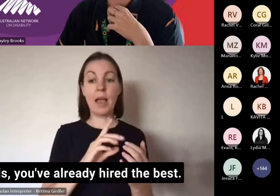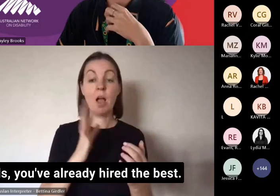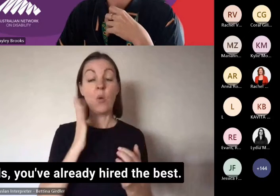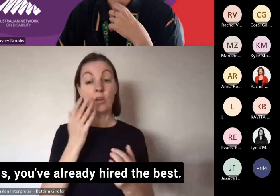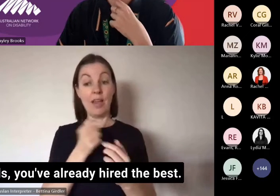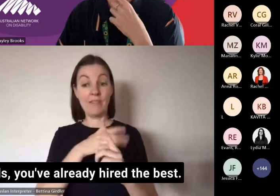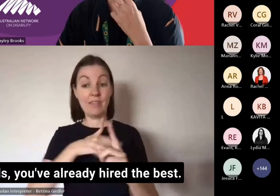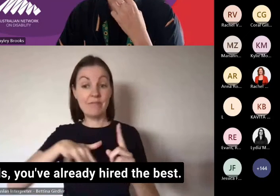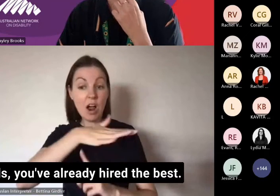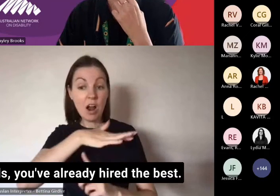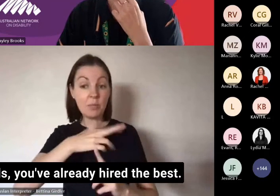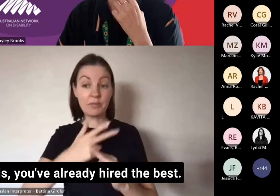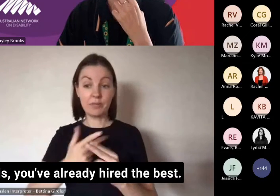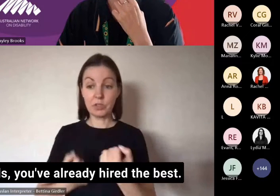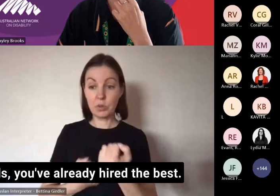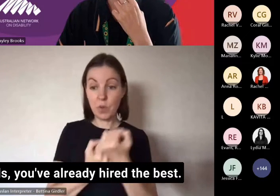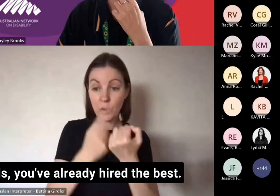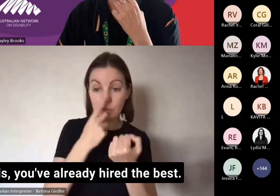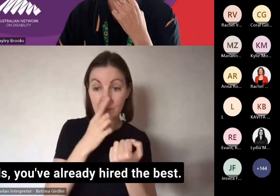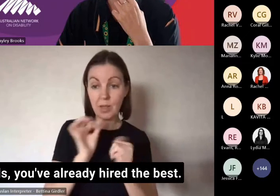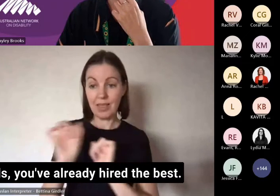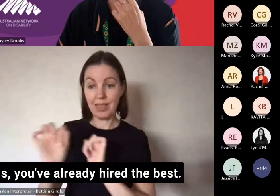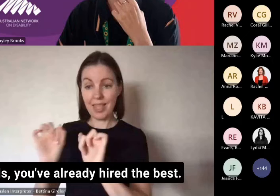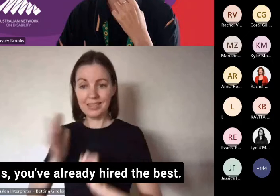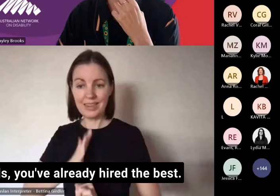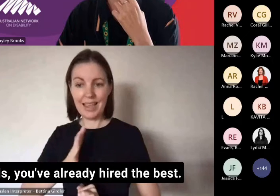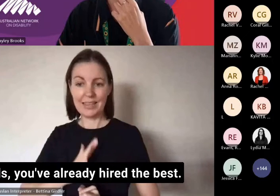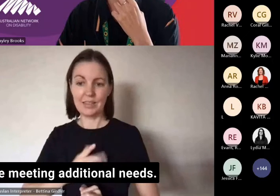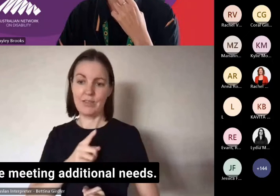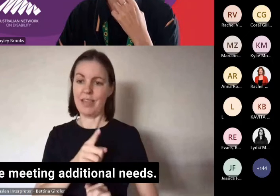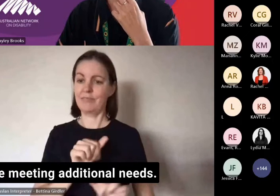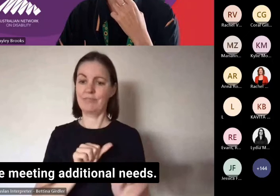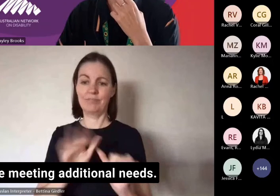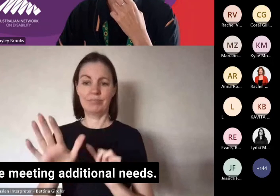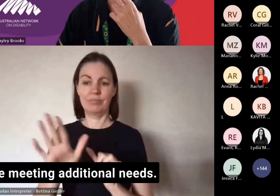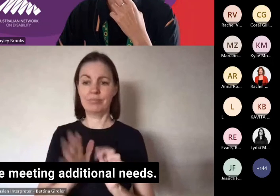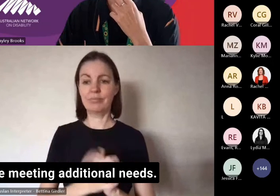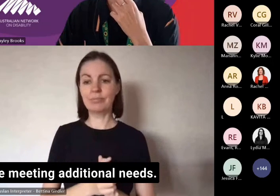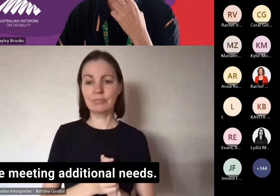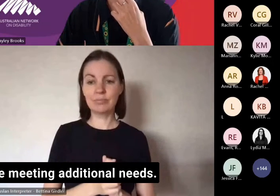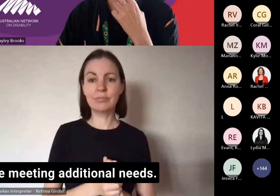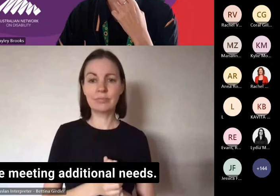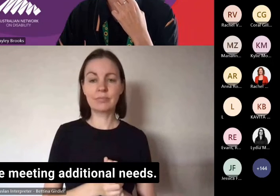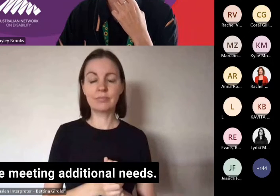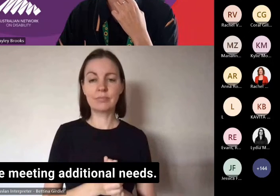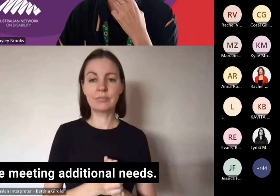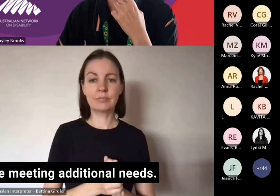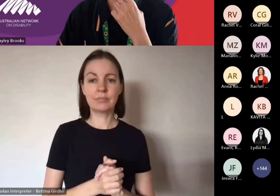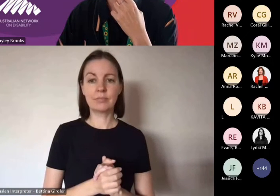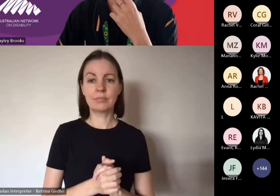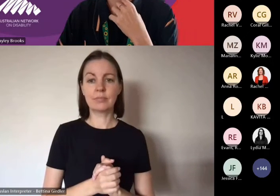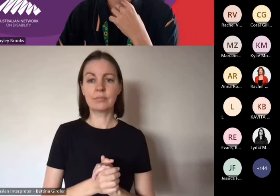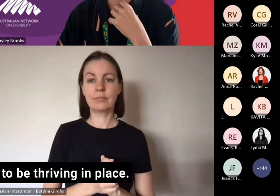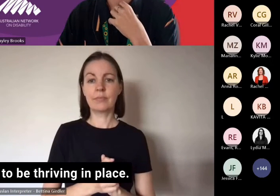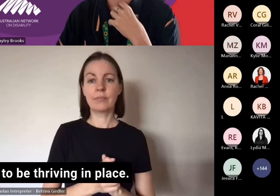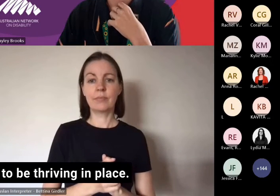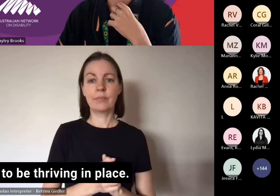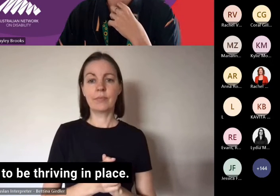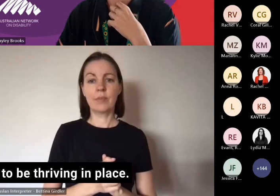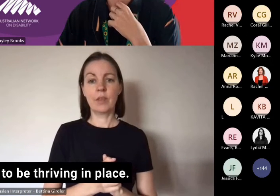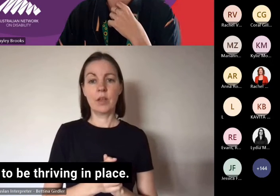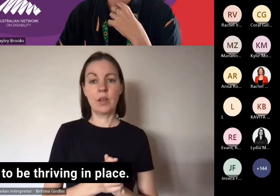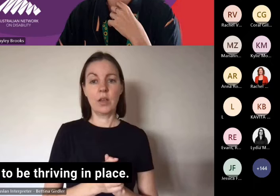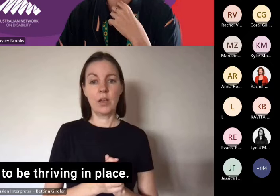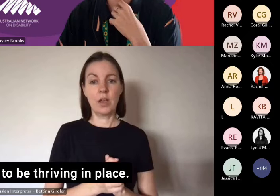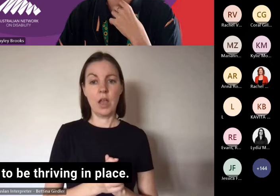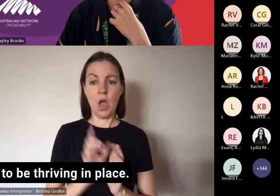needs, you've already hired the best. Now as well, you're meeting additional needs. They're going to be